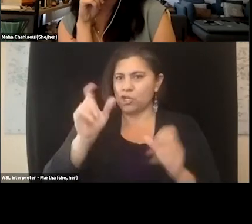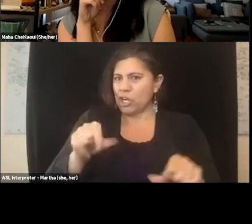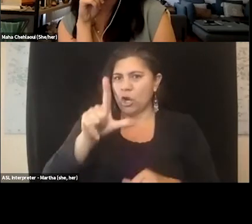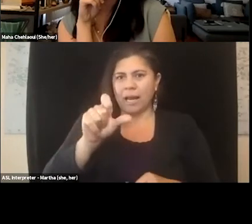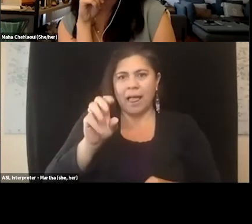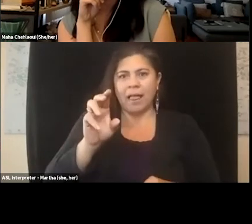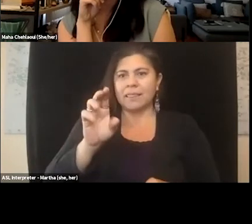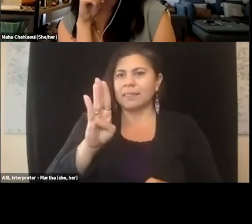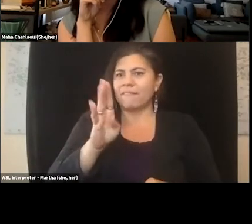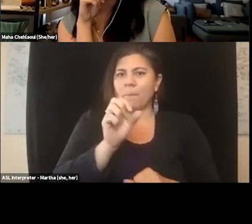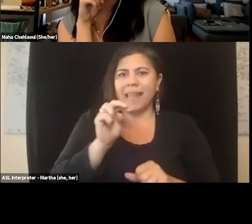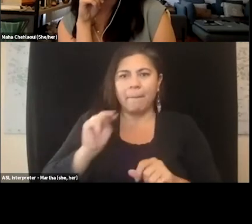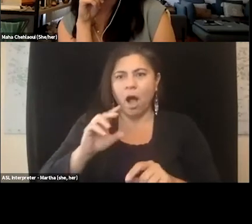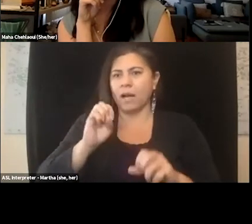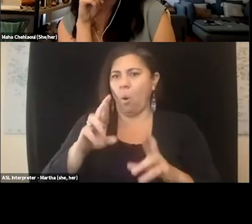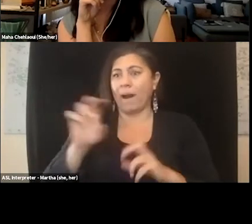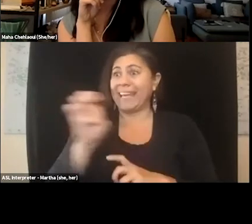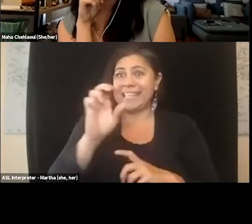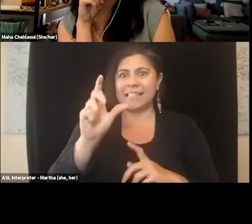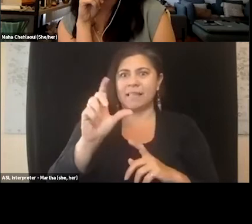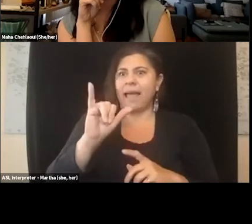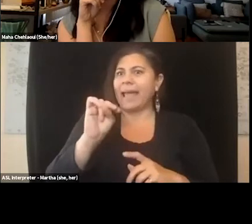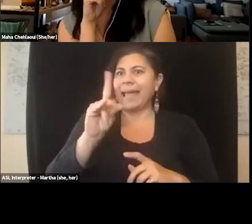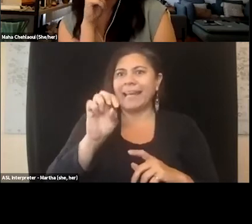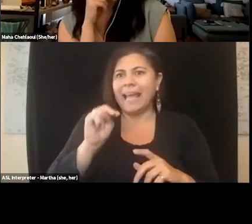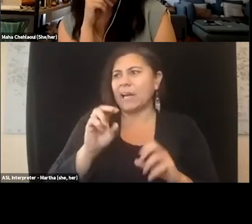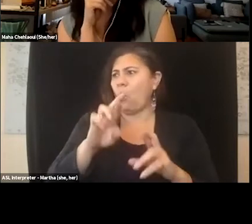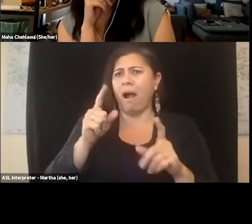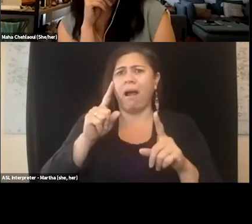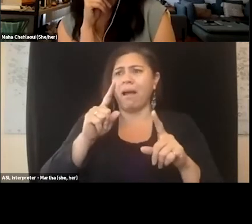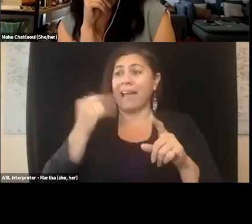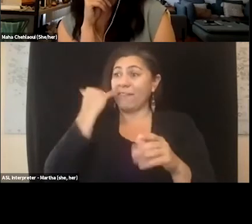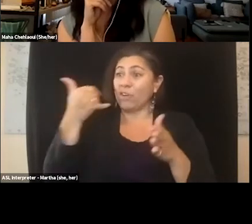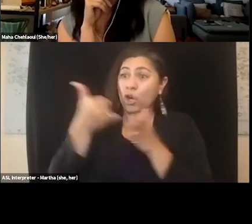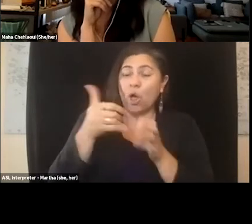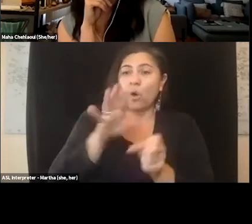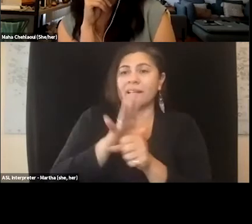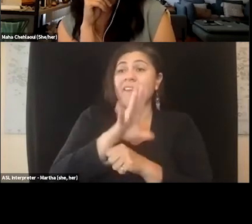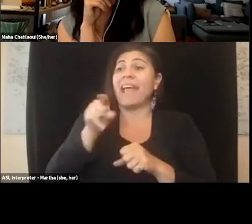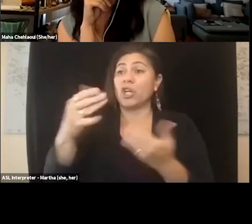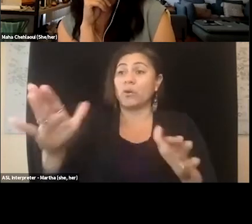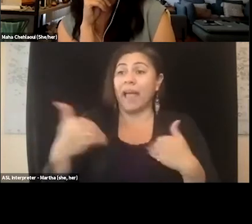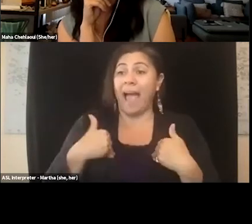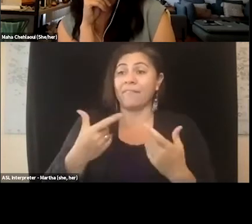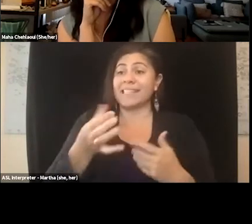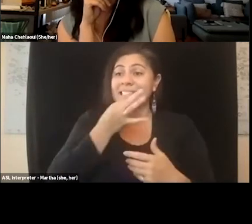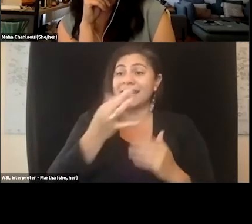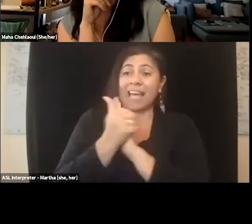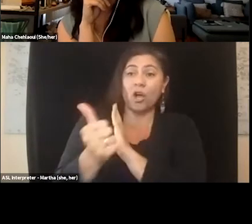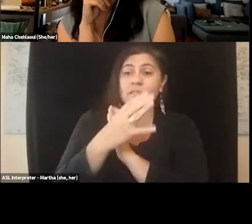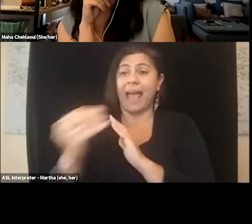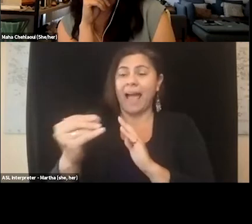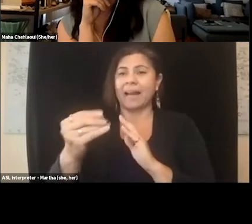Syrian or even East Indian, as far as I'm concerned. If you're in the ballpark and you have the skills and the talent, if you need to